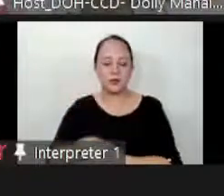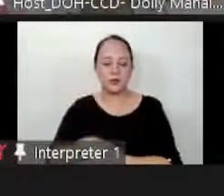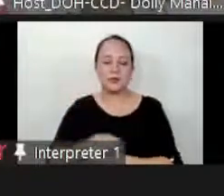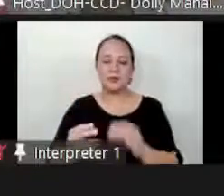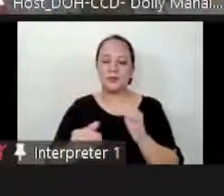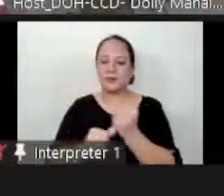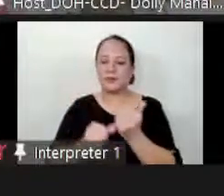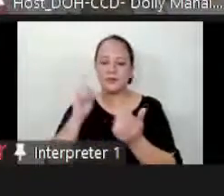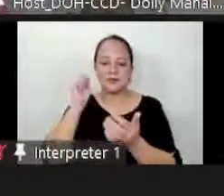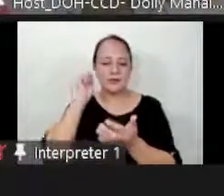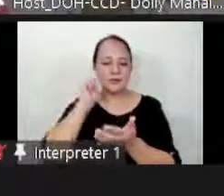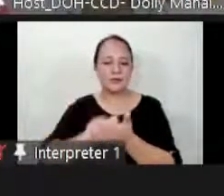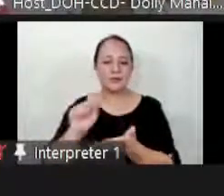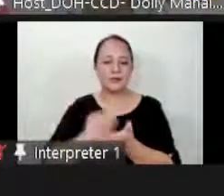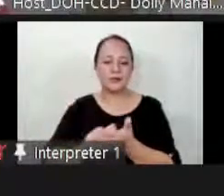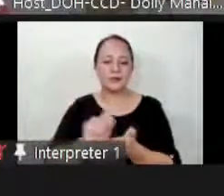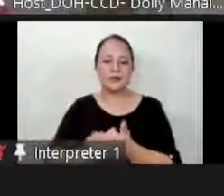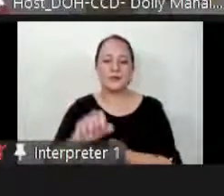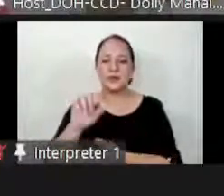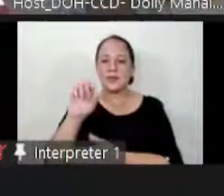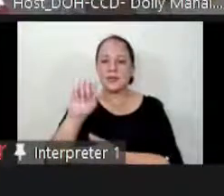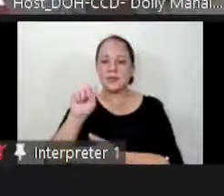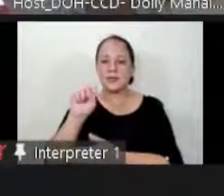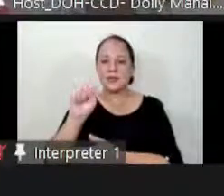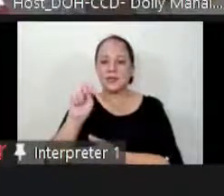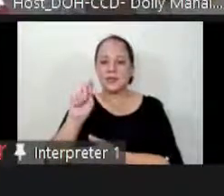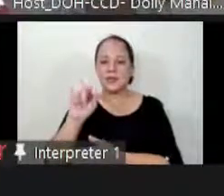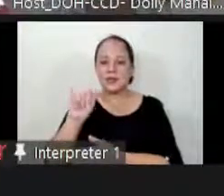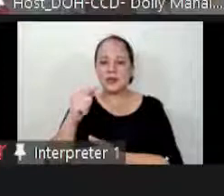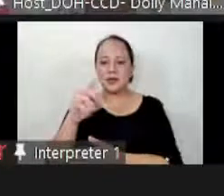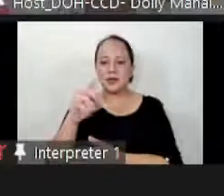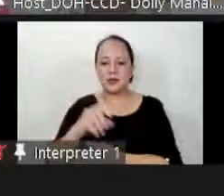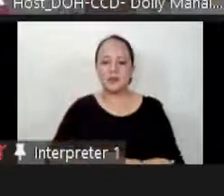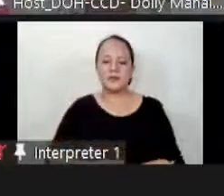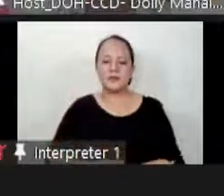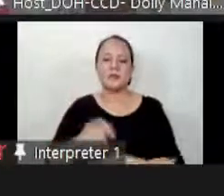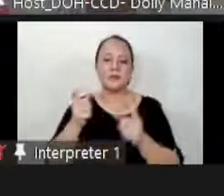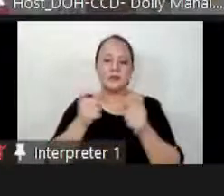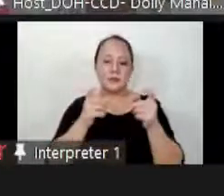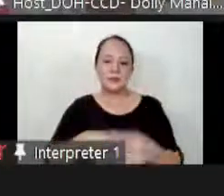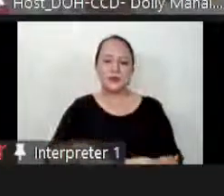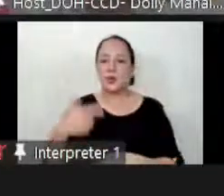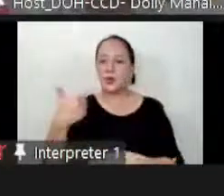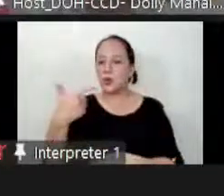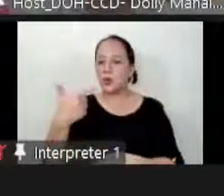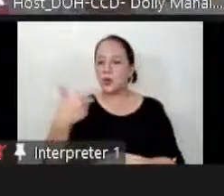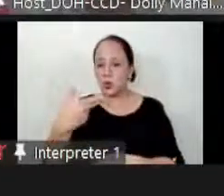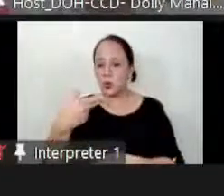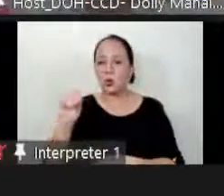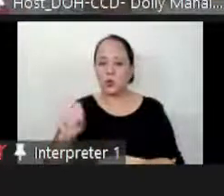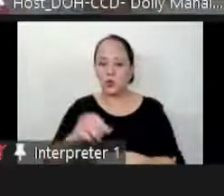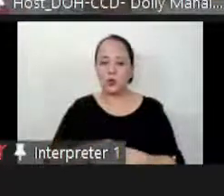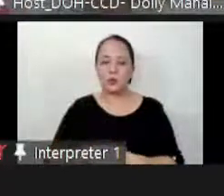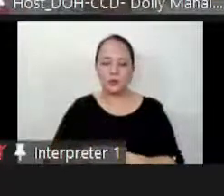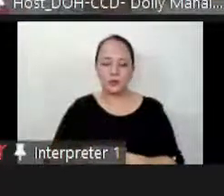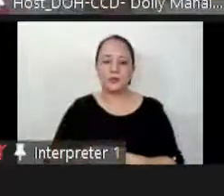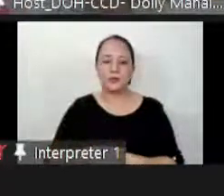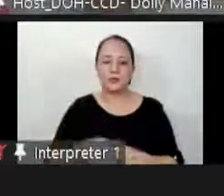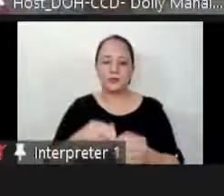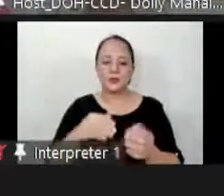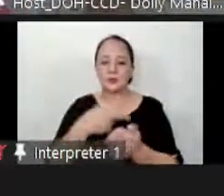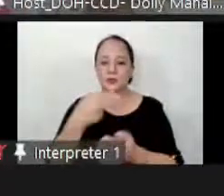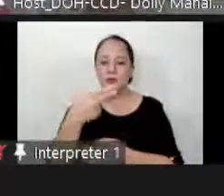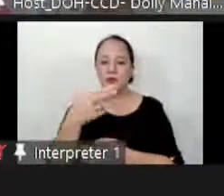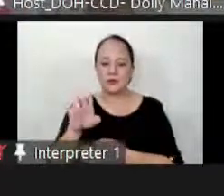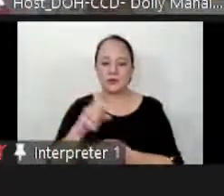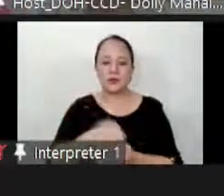Nestor Santiago Jr., Director Beverly Lorraine Ho, Dr. Rabindra Abiyan Senghe,